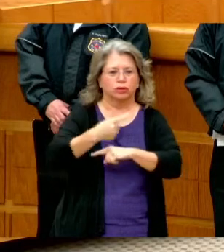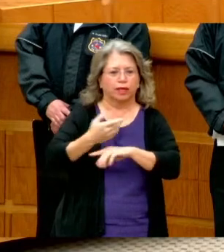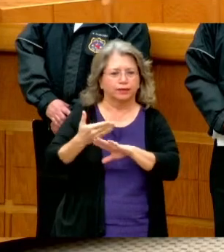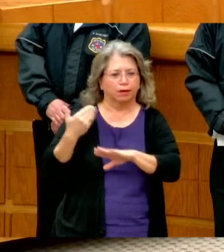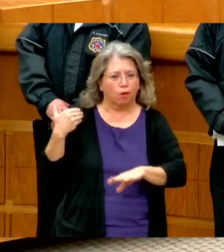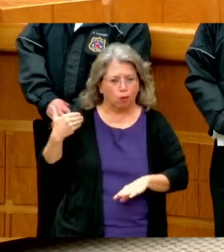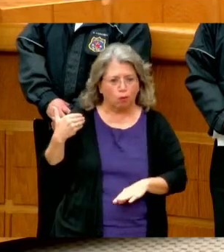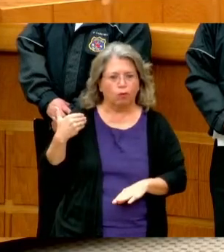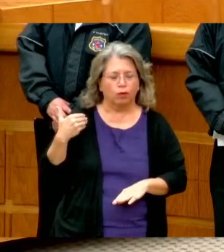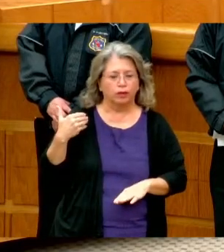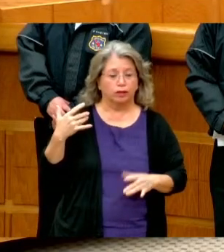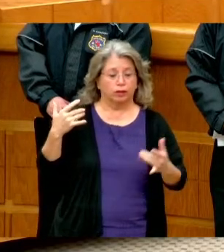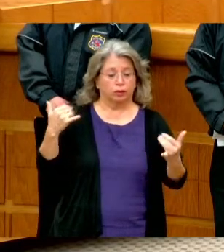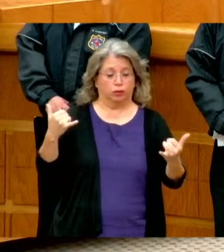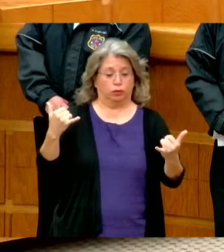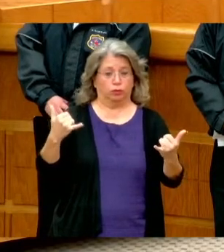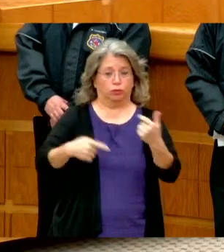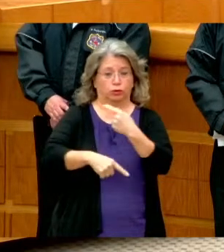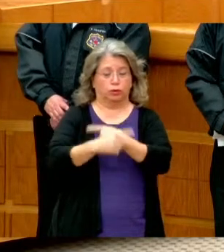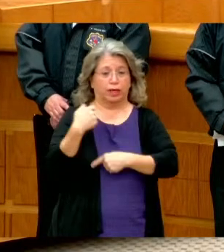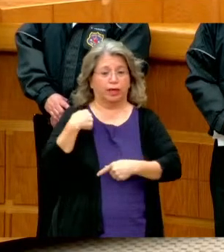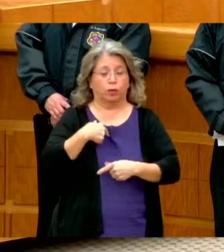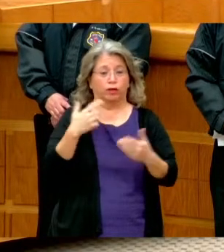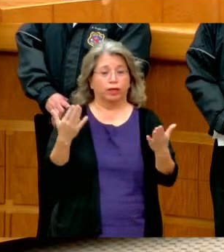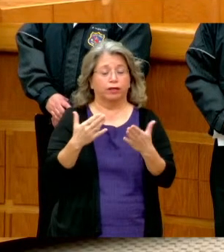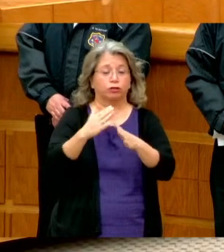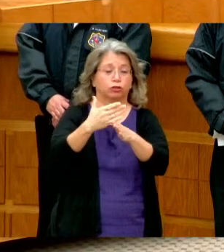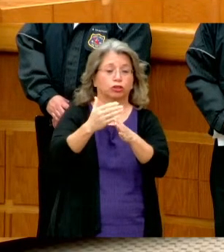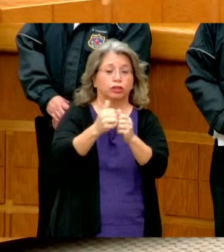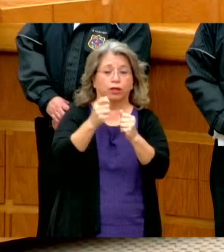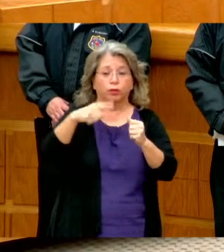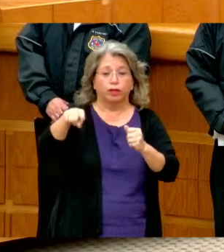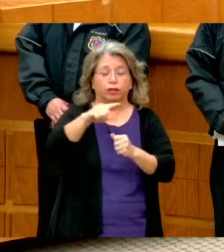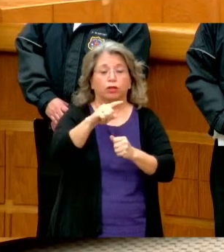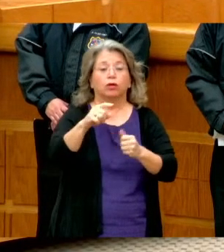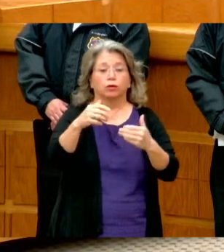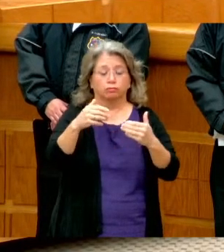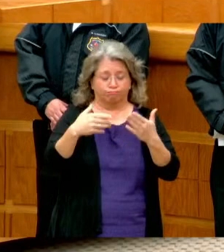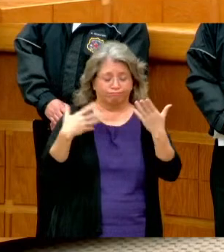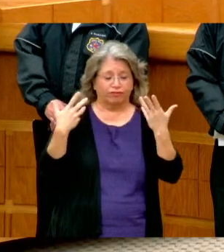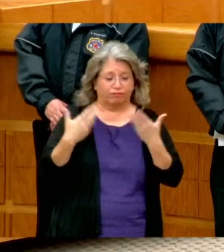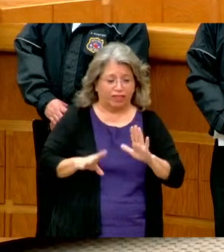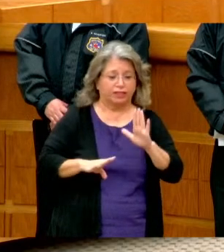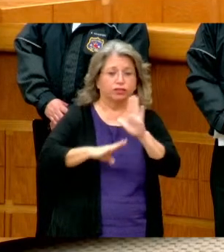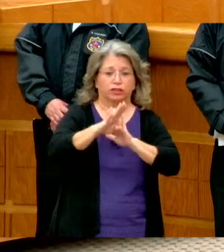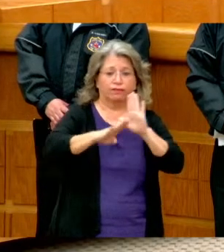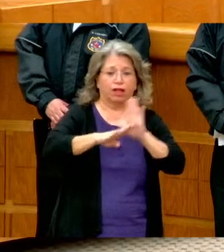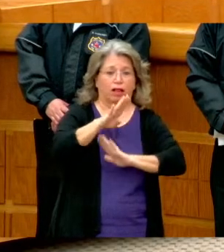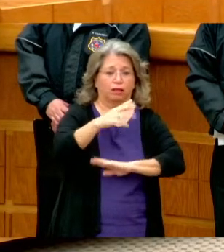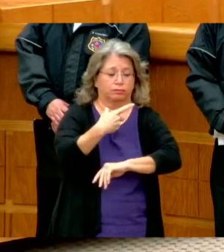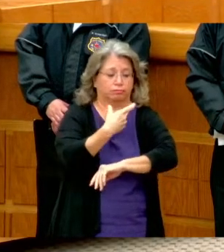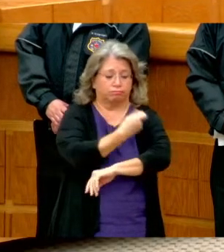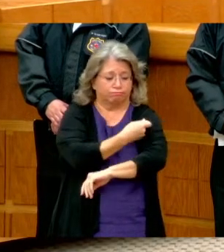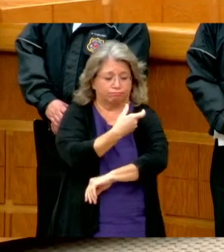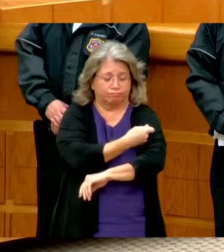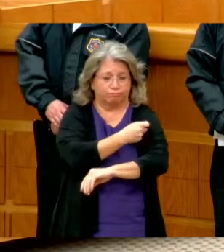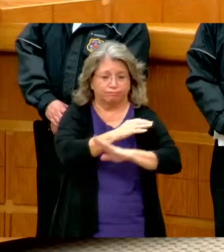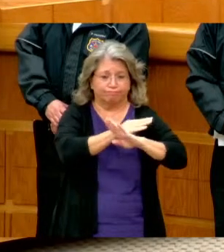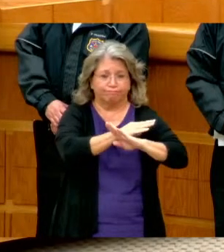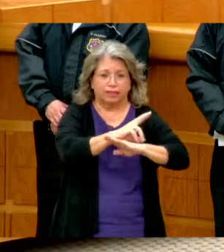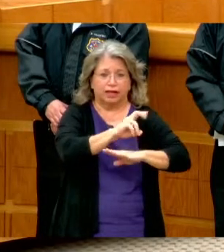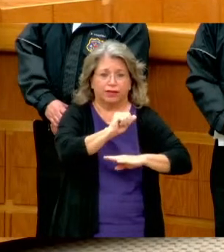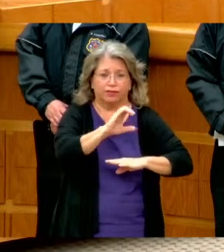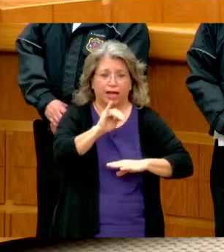here to share with you that there's a vaccine that has been developed in a record time. And if you don't believe in miracles,